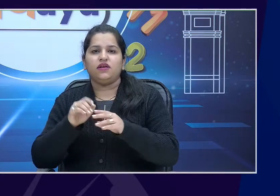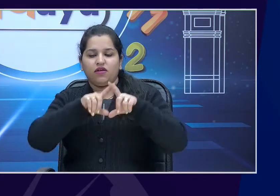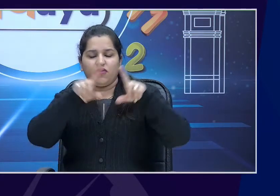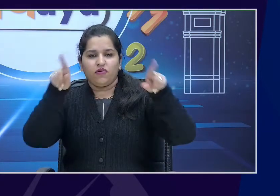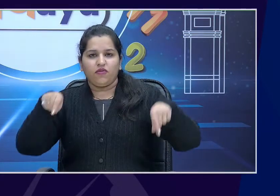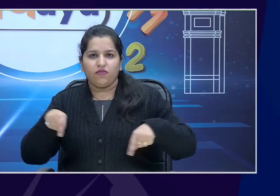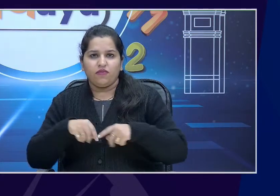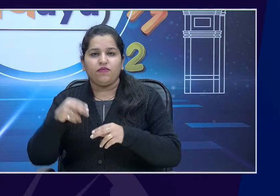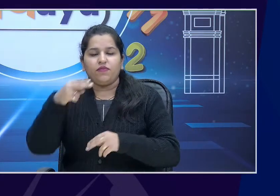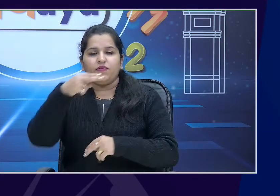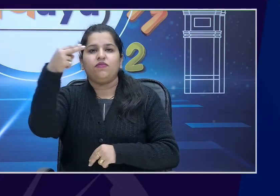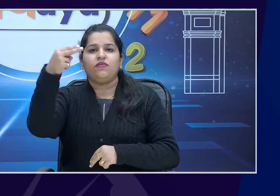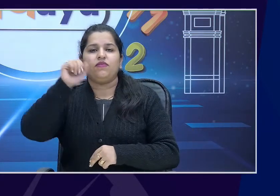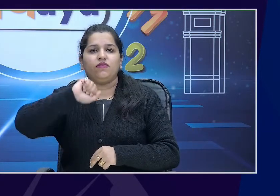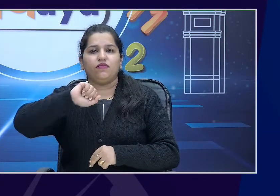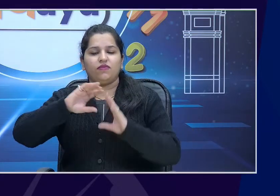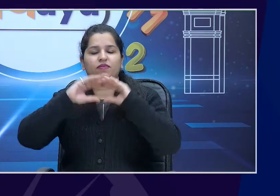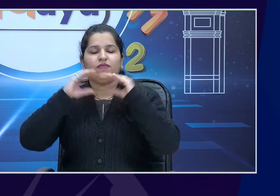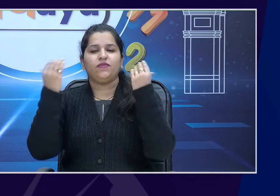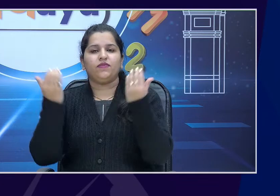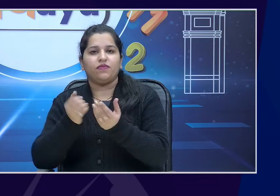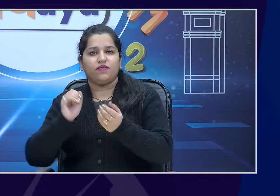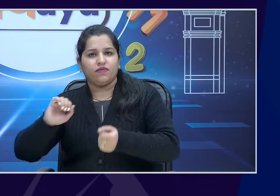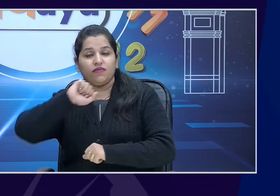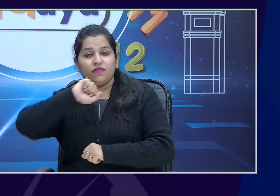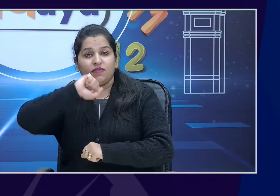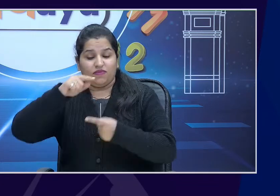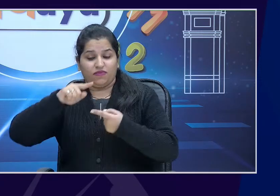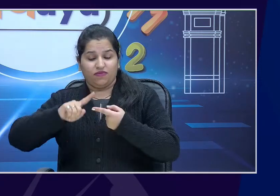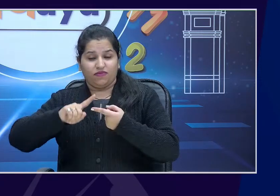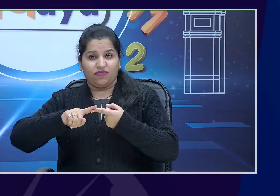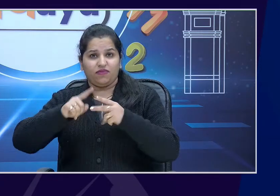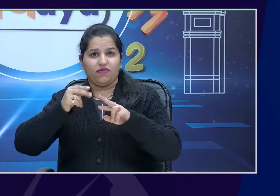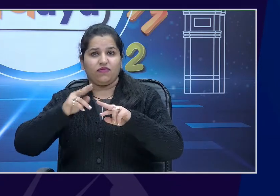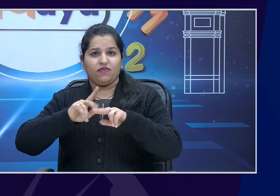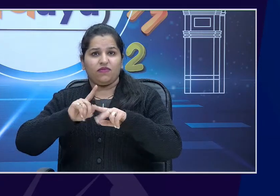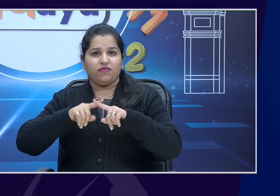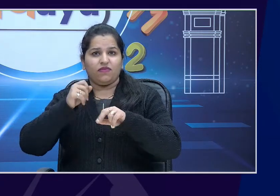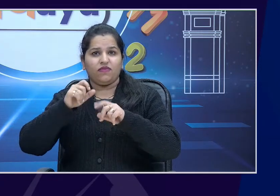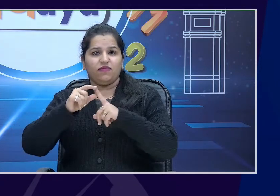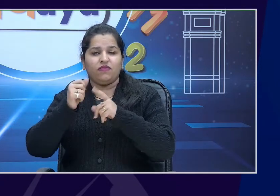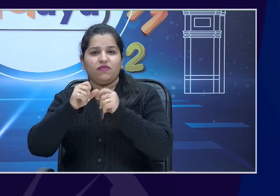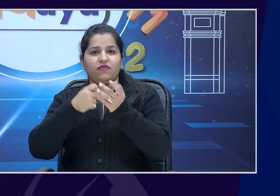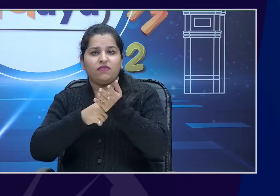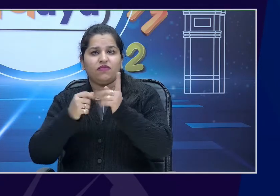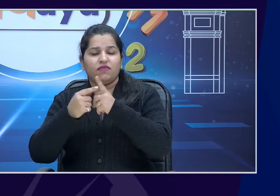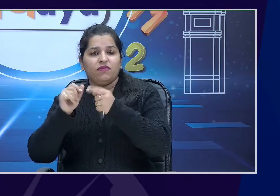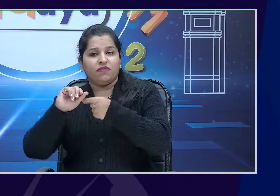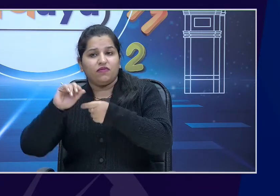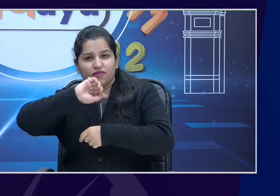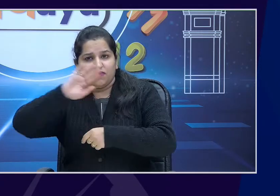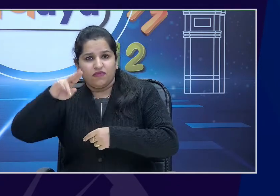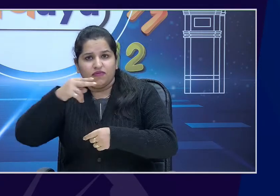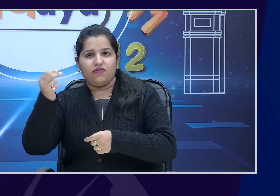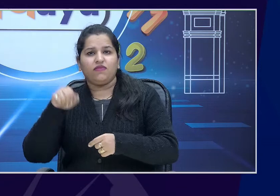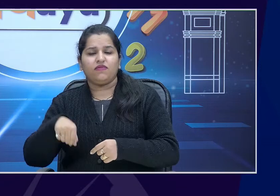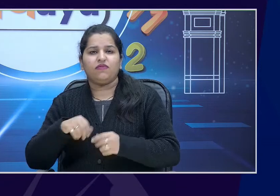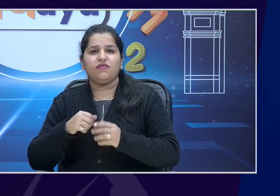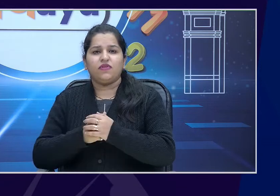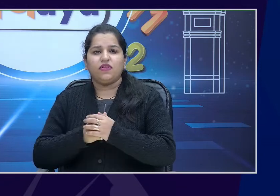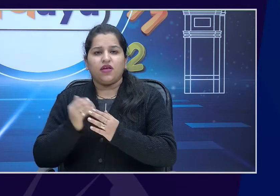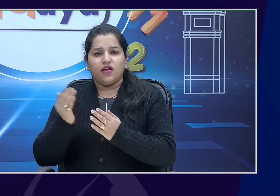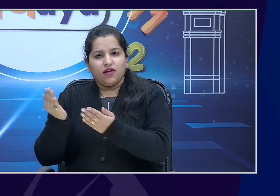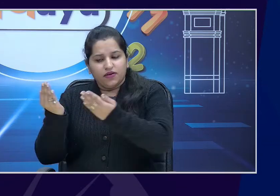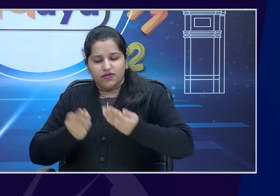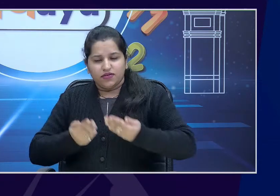your name, your class, expert name. Today's expert is Dr. Anita Paul, ma'am. You can also write teacher's name,